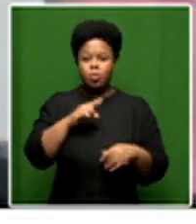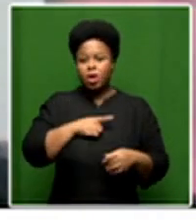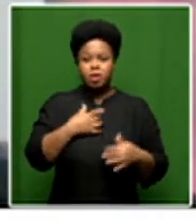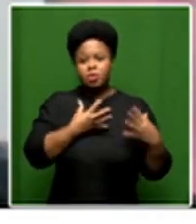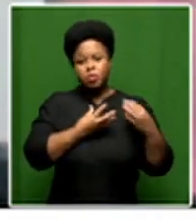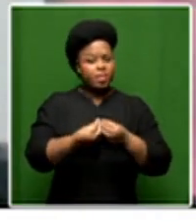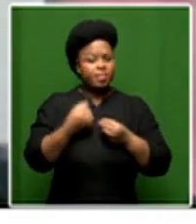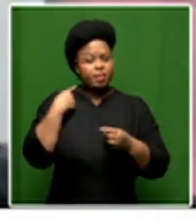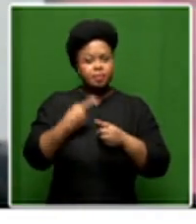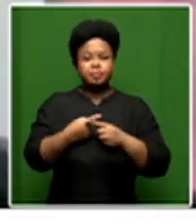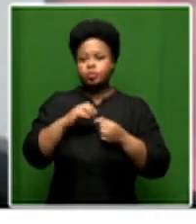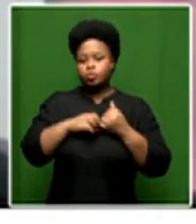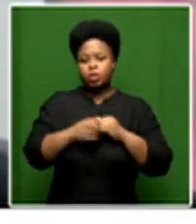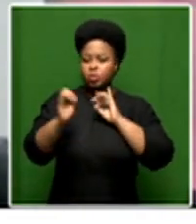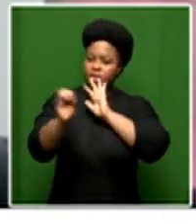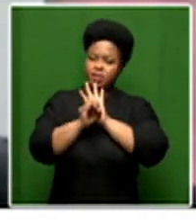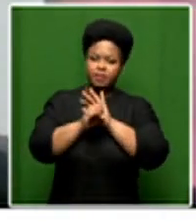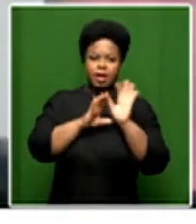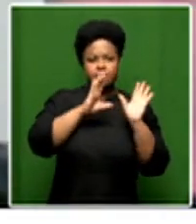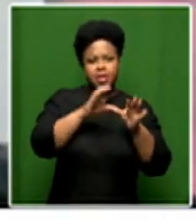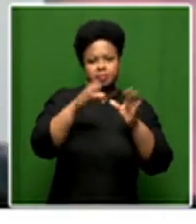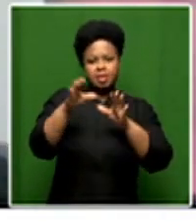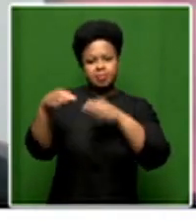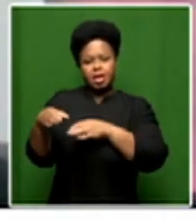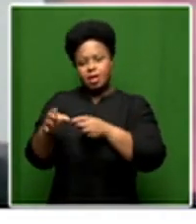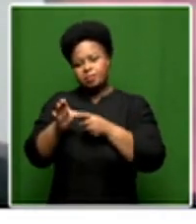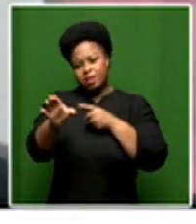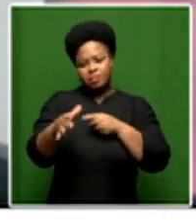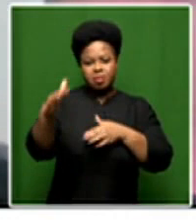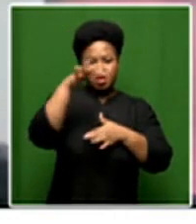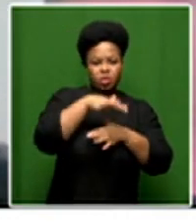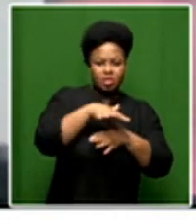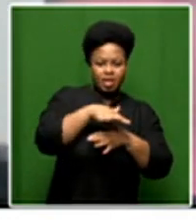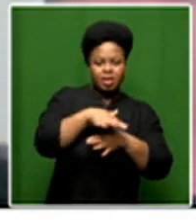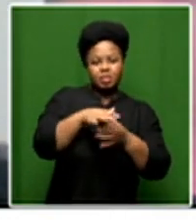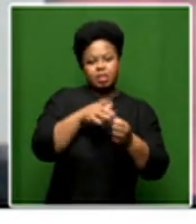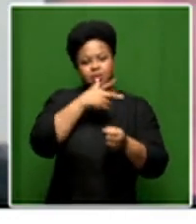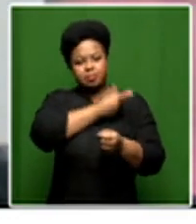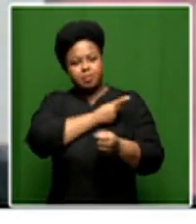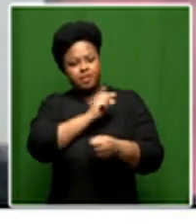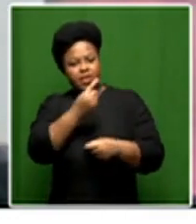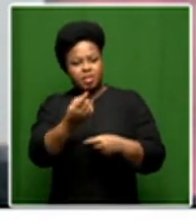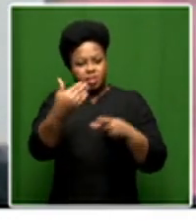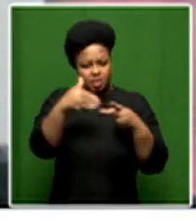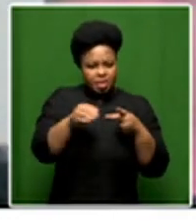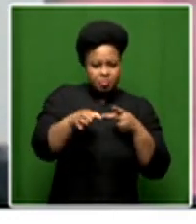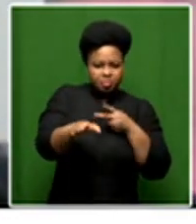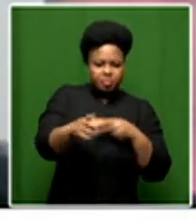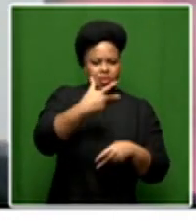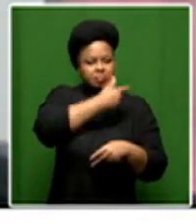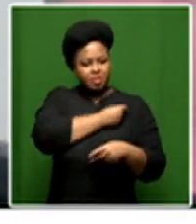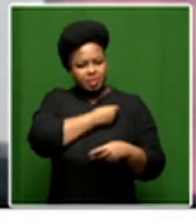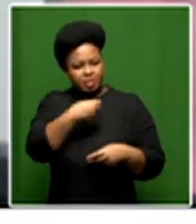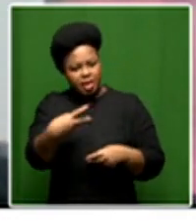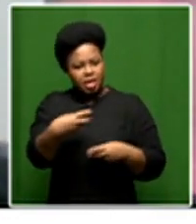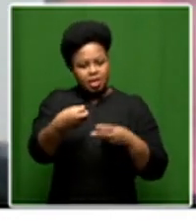together even in identifying categories that must be prioritized as a response to vaccination rollout plan.